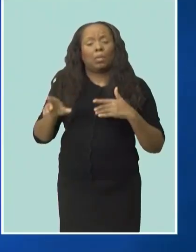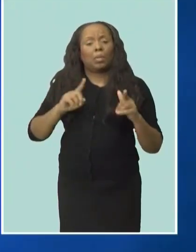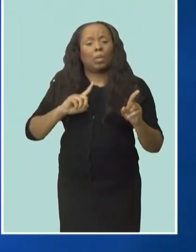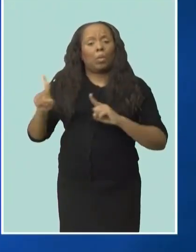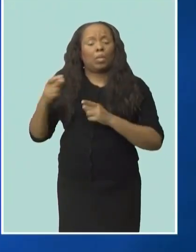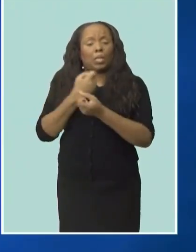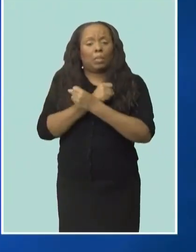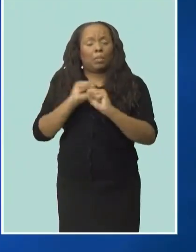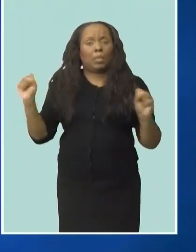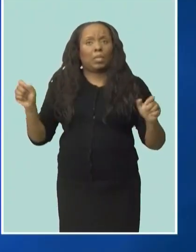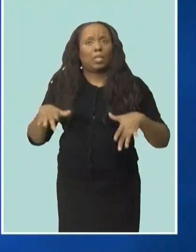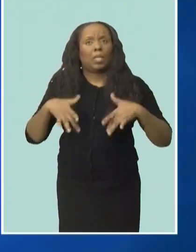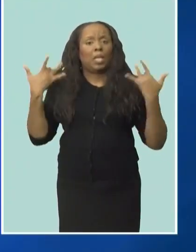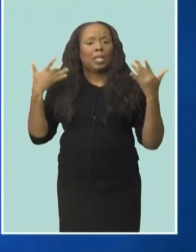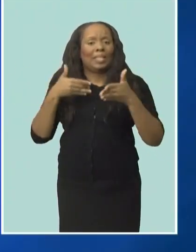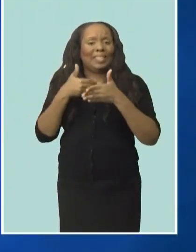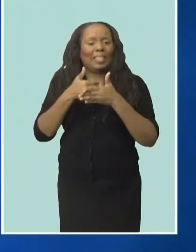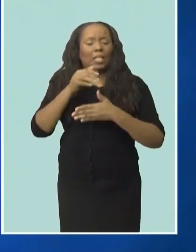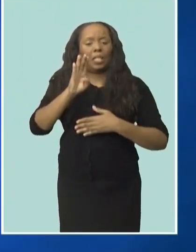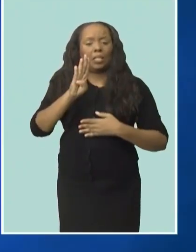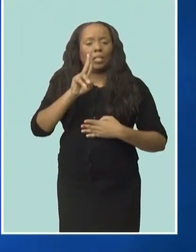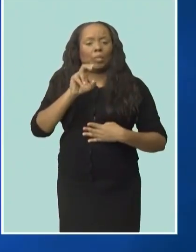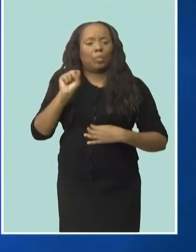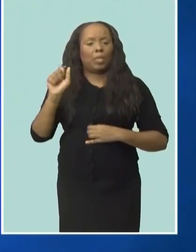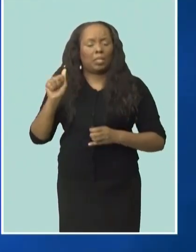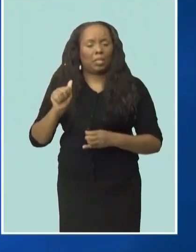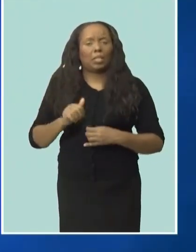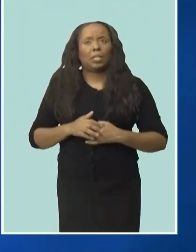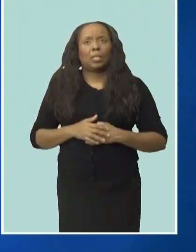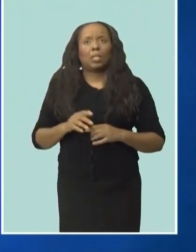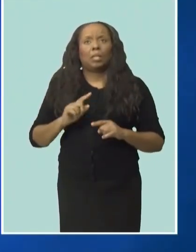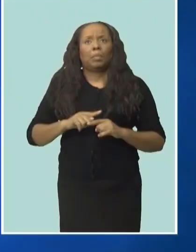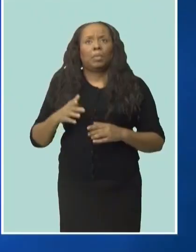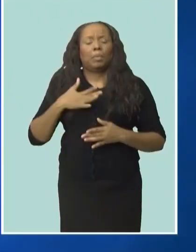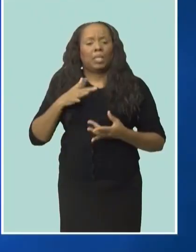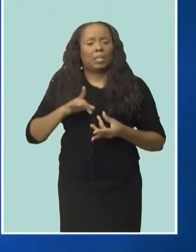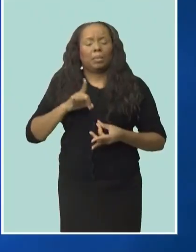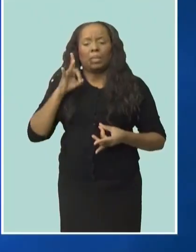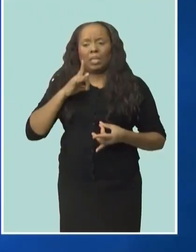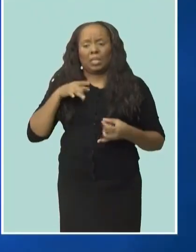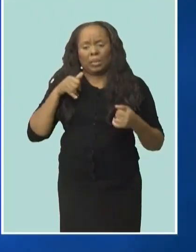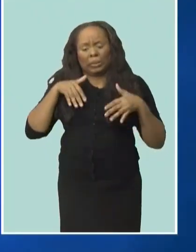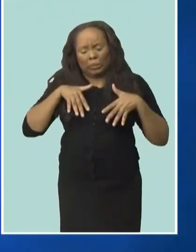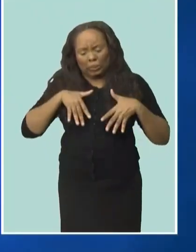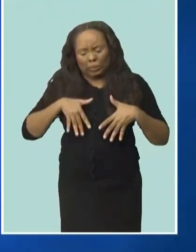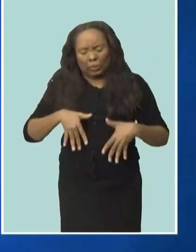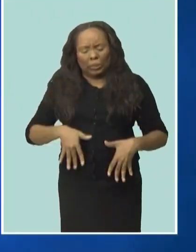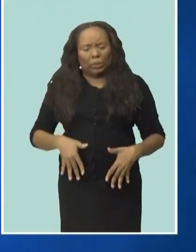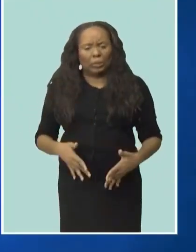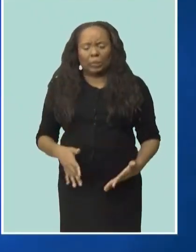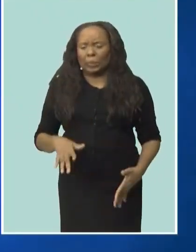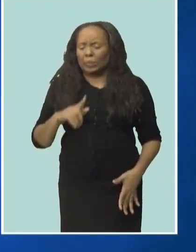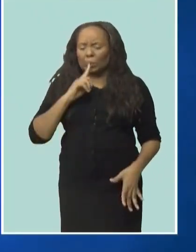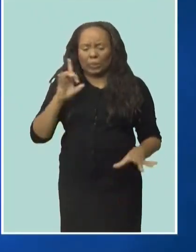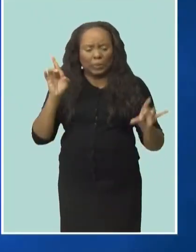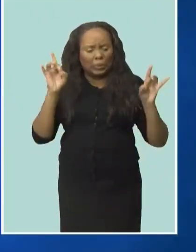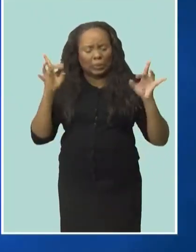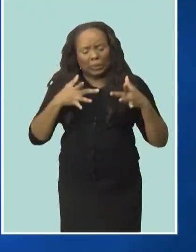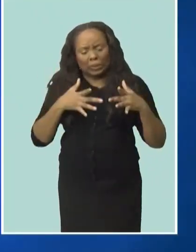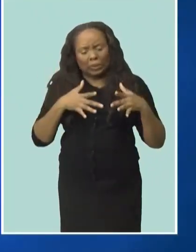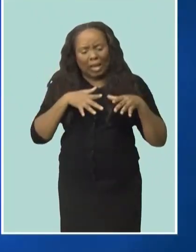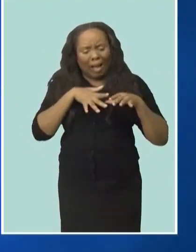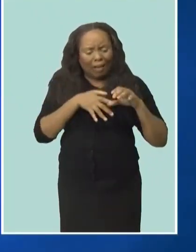event that down Buster roundabout. But right now, my spirit is not there because seeing this is a really